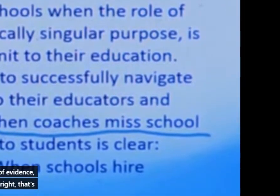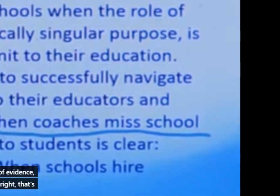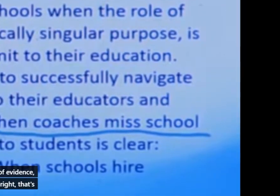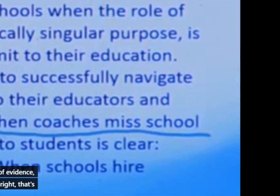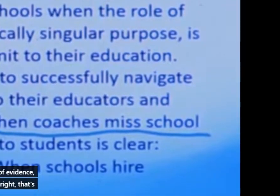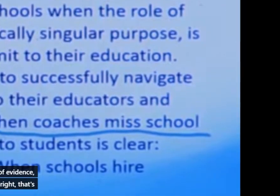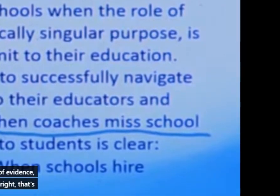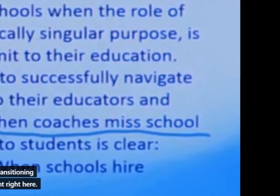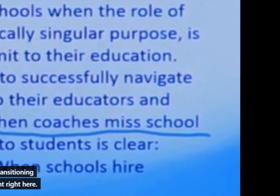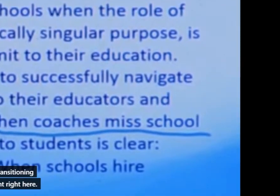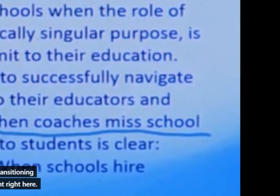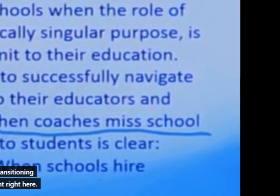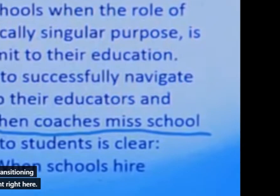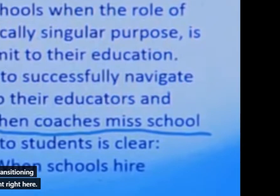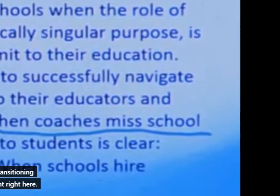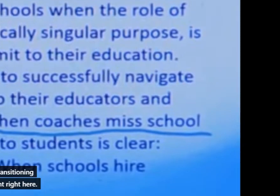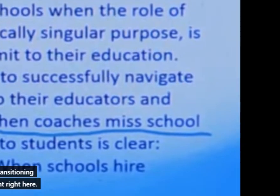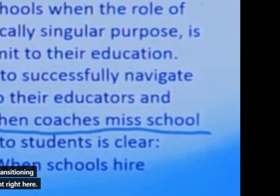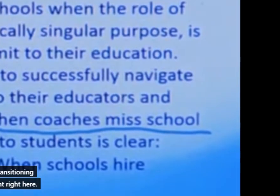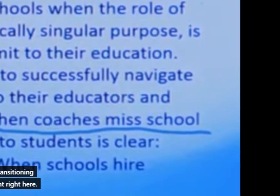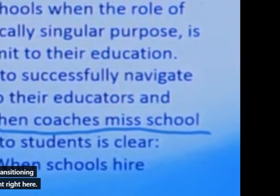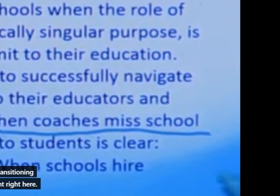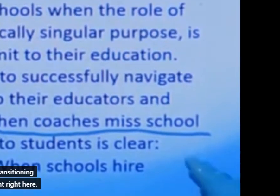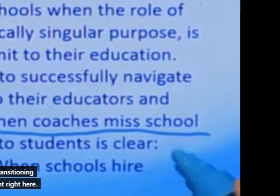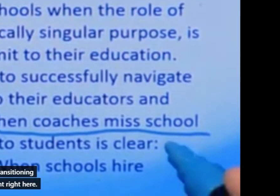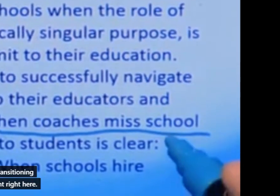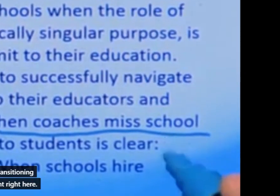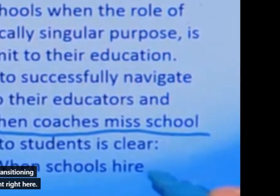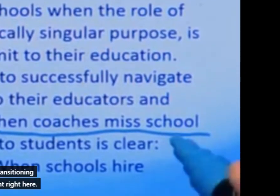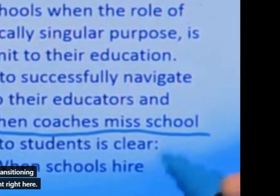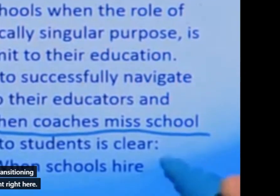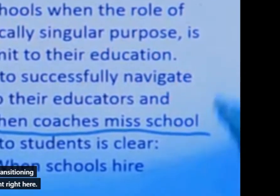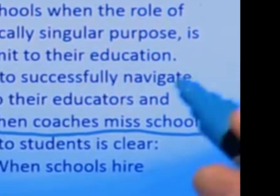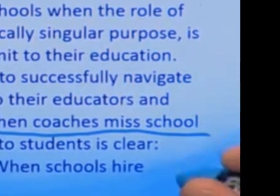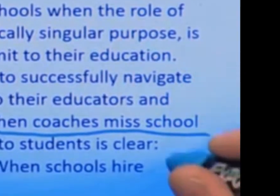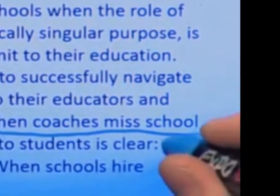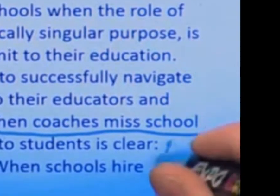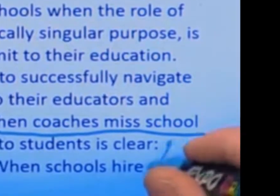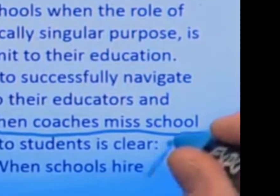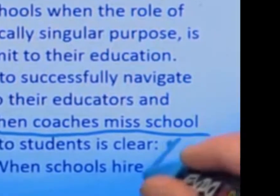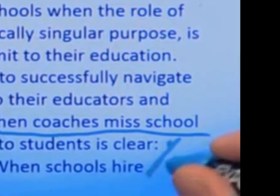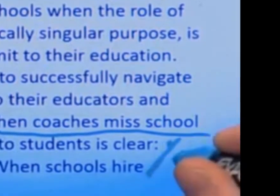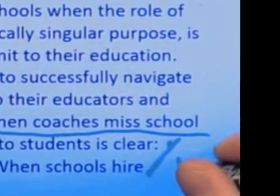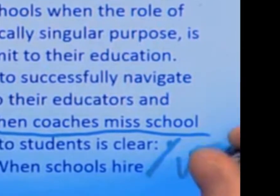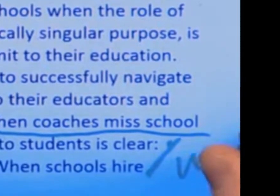right? That's a bit of data. Now I'm transitioning right back to my warrant right here.